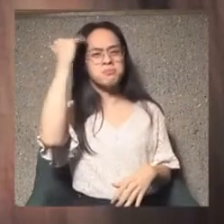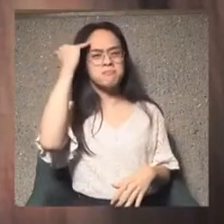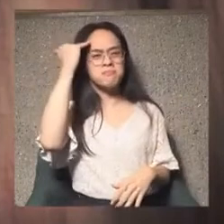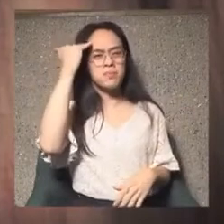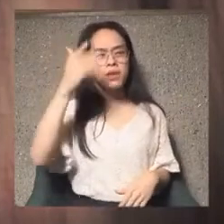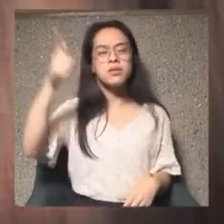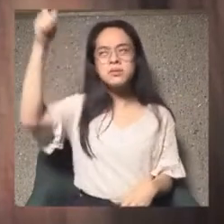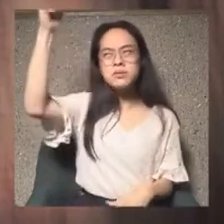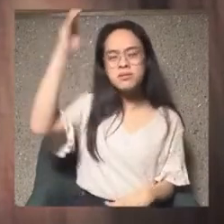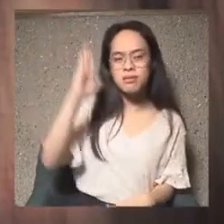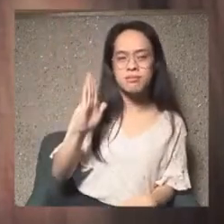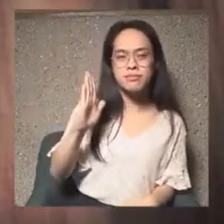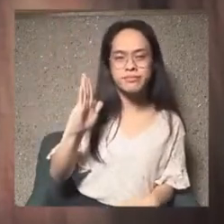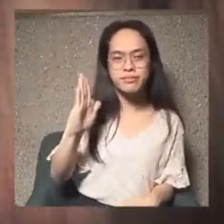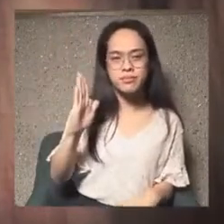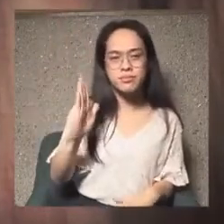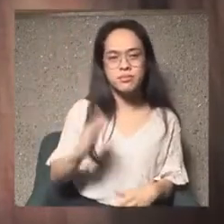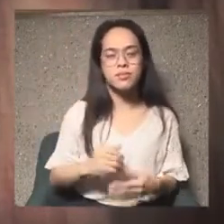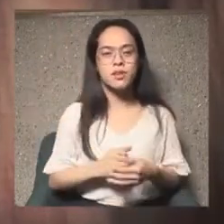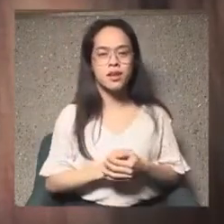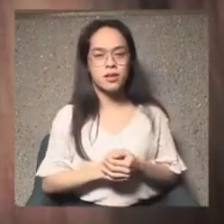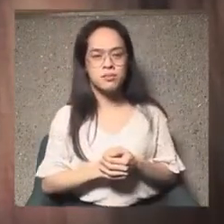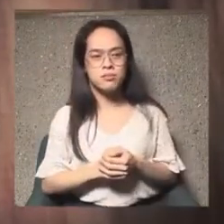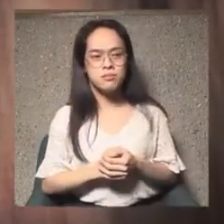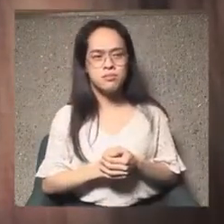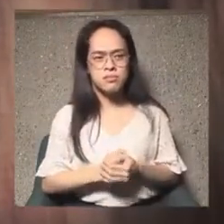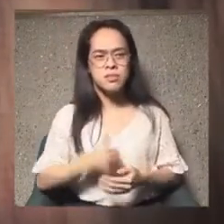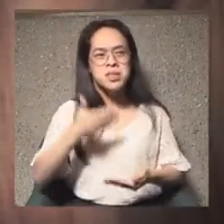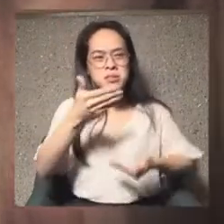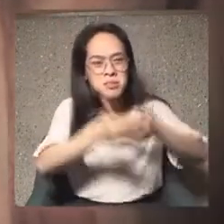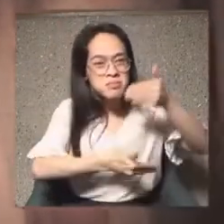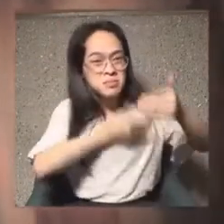generation, worsening of the generations, God